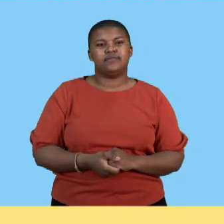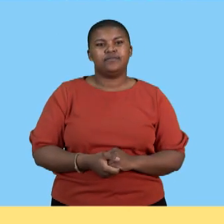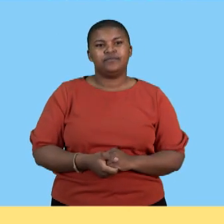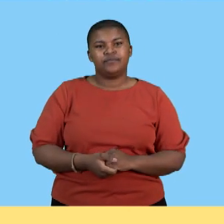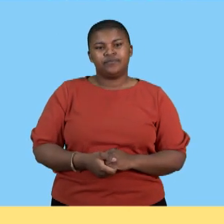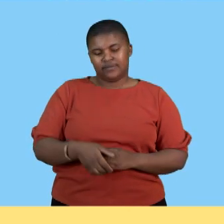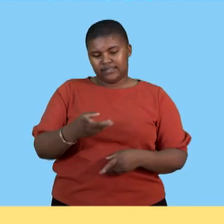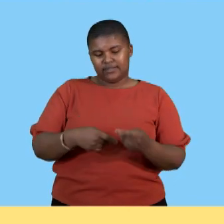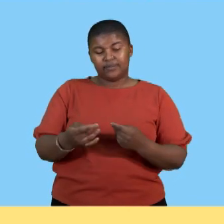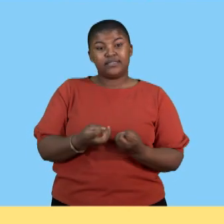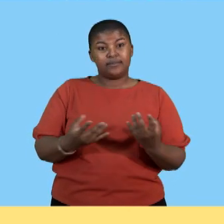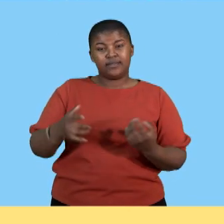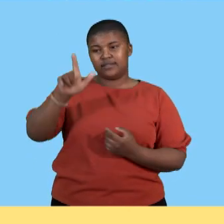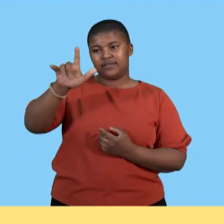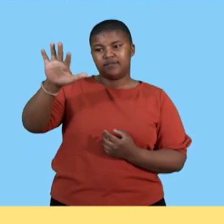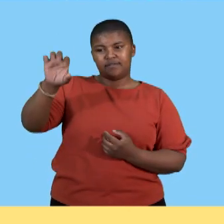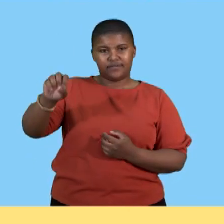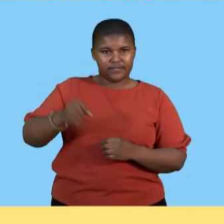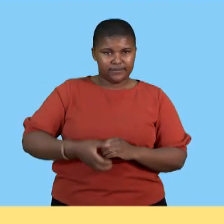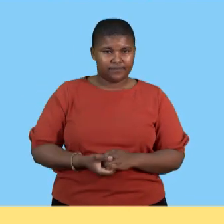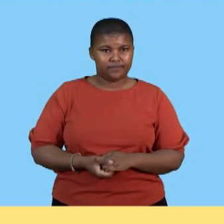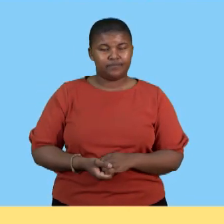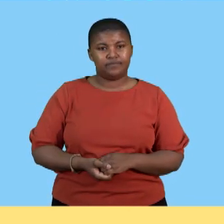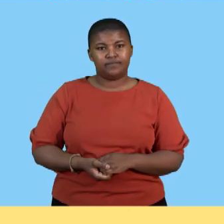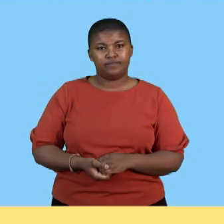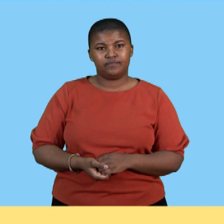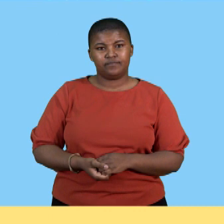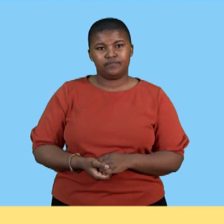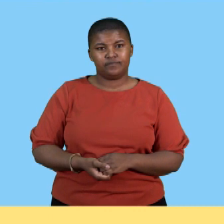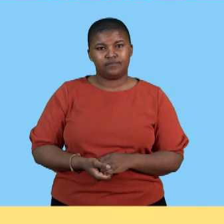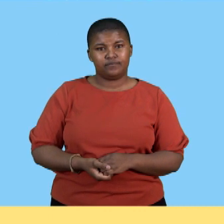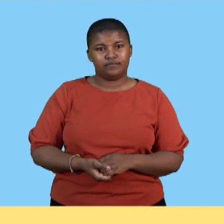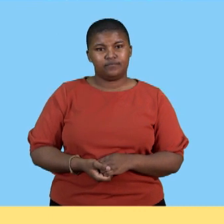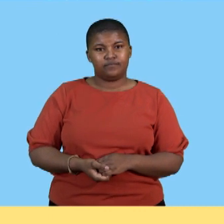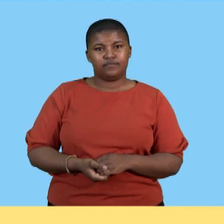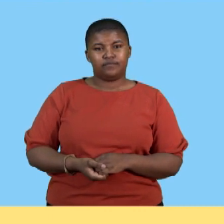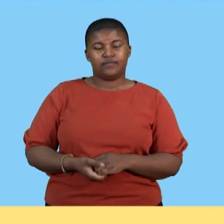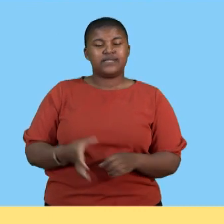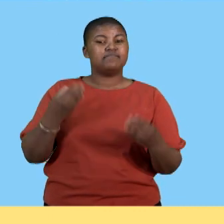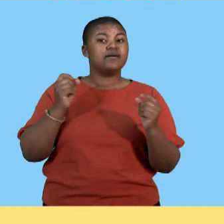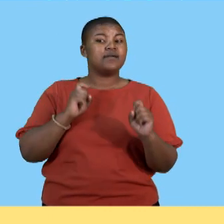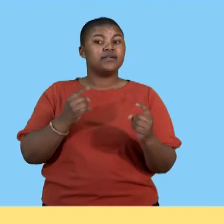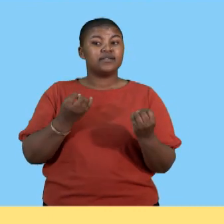prepaid expense of 750, 9.8 minus 750. That gives you now